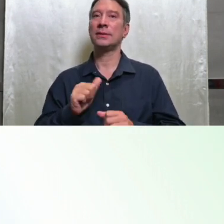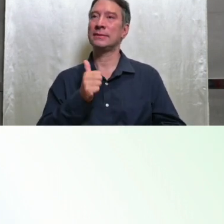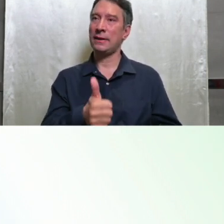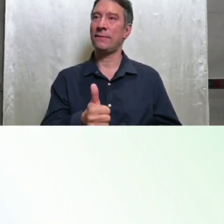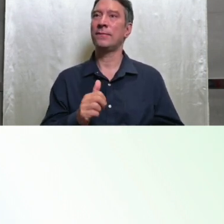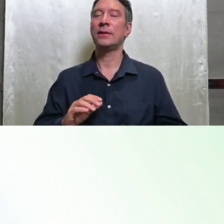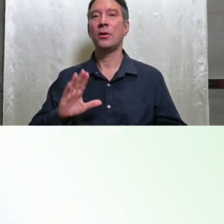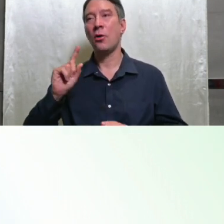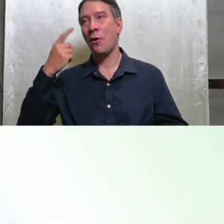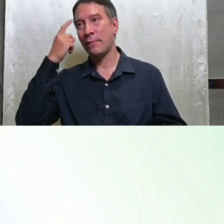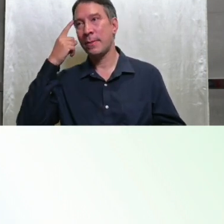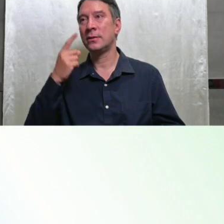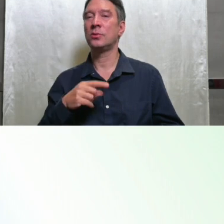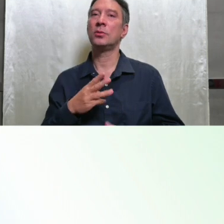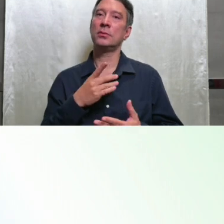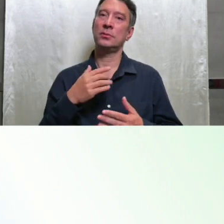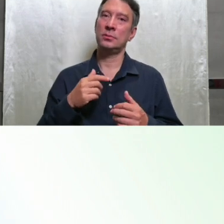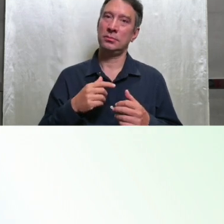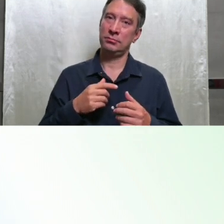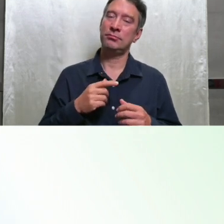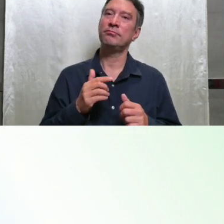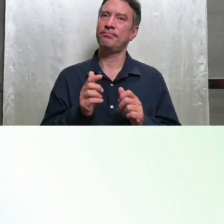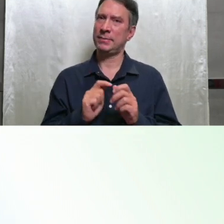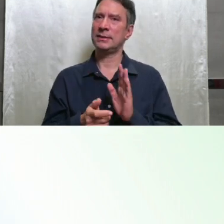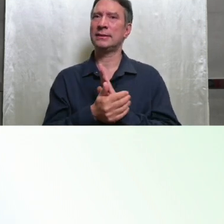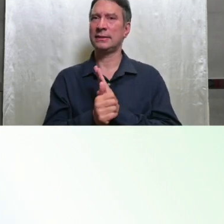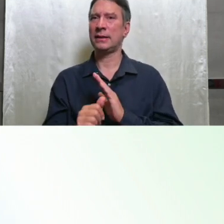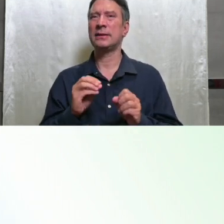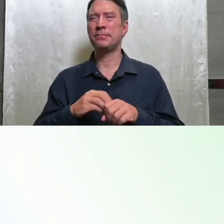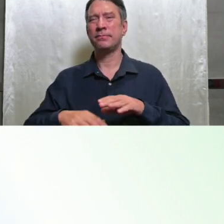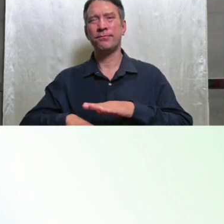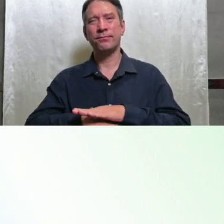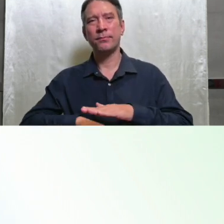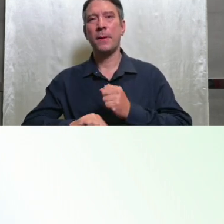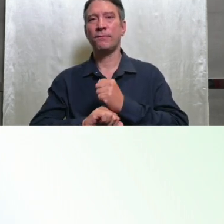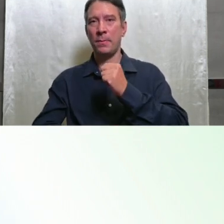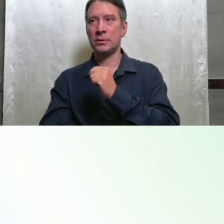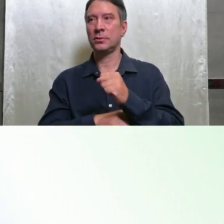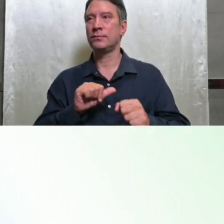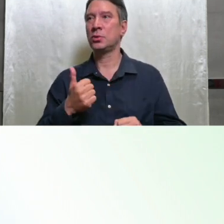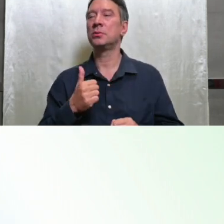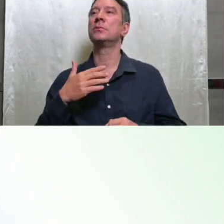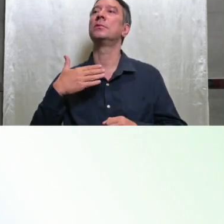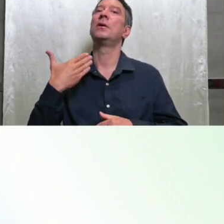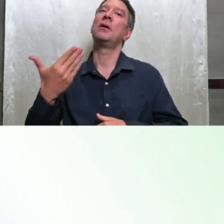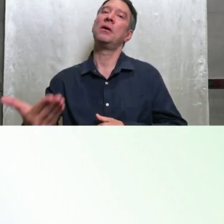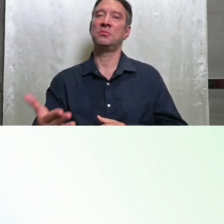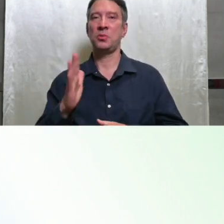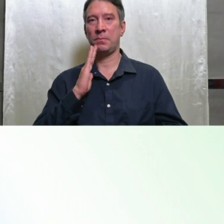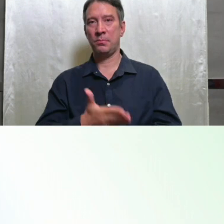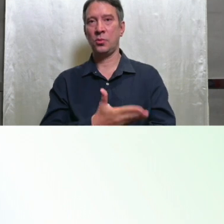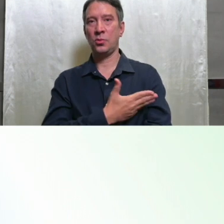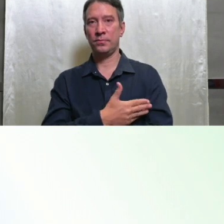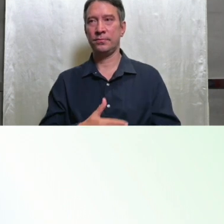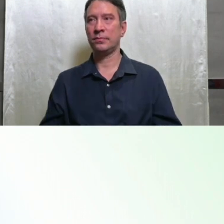reskill, because many of our jobs have been impacted by technology. And we've seen that happen in the last few